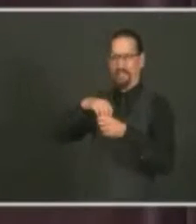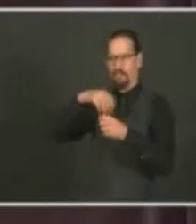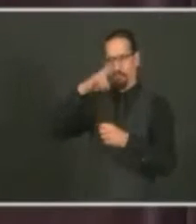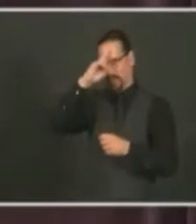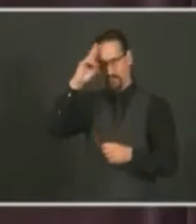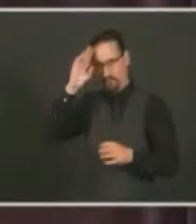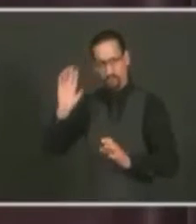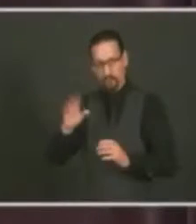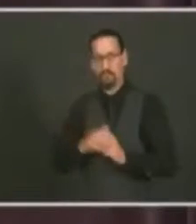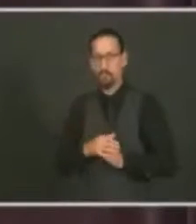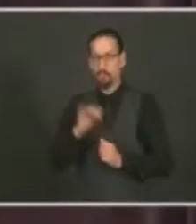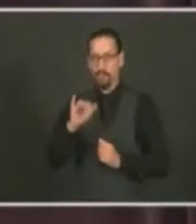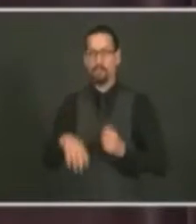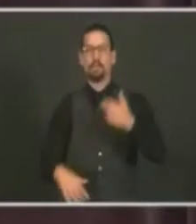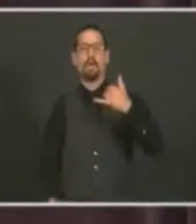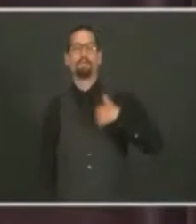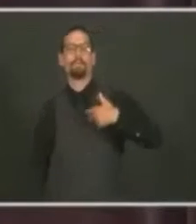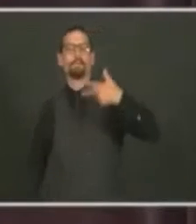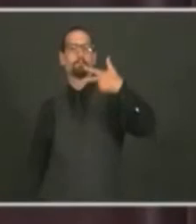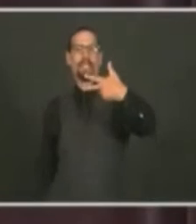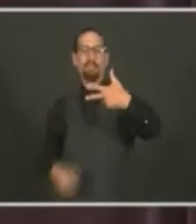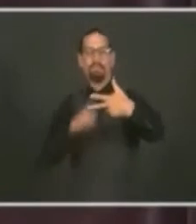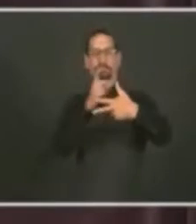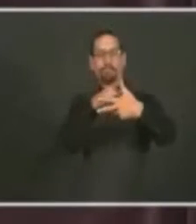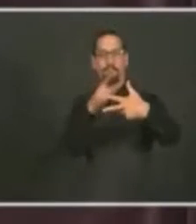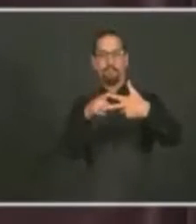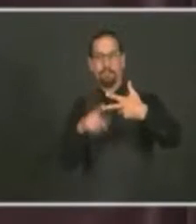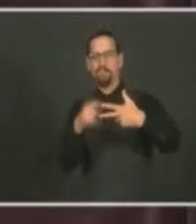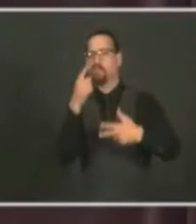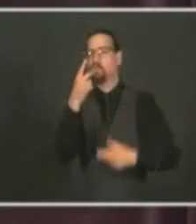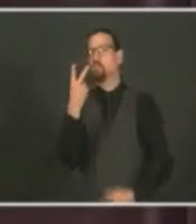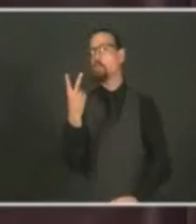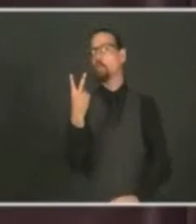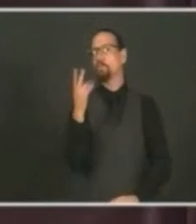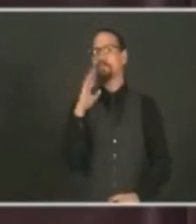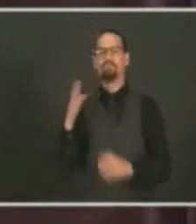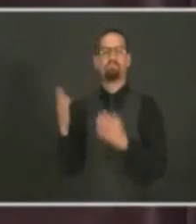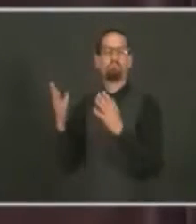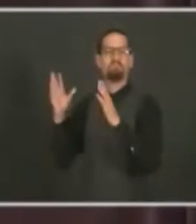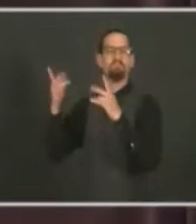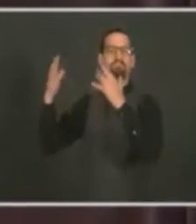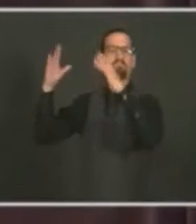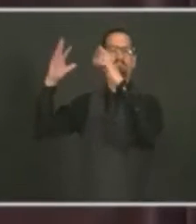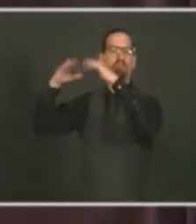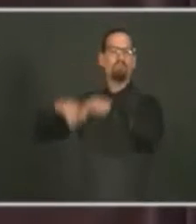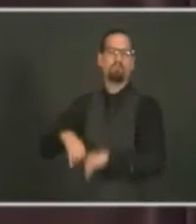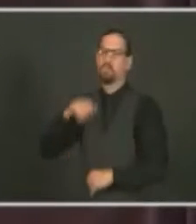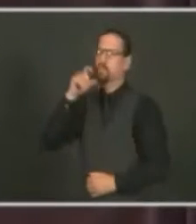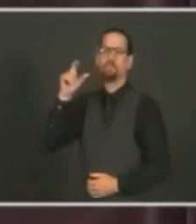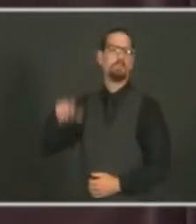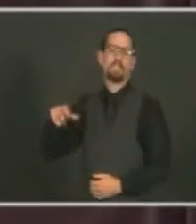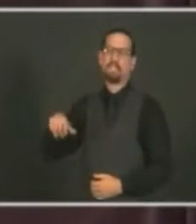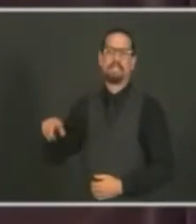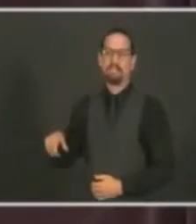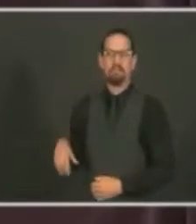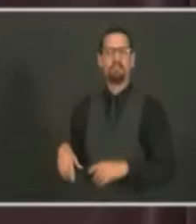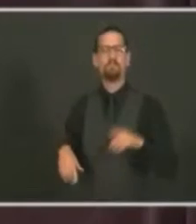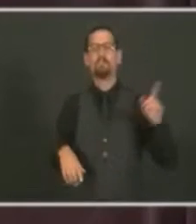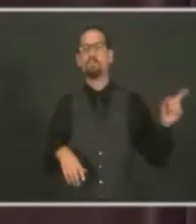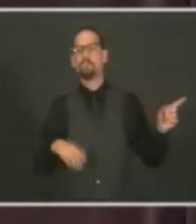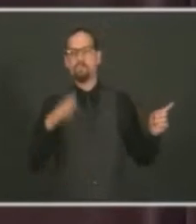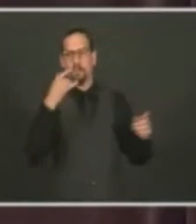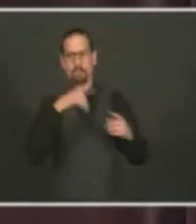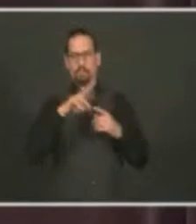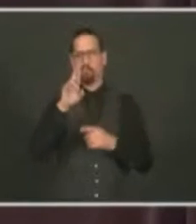hospitals. We had established an alternate hospital site at the Rhode Island Convention Center in